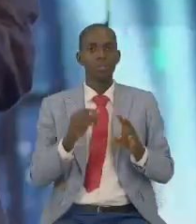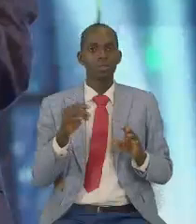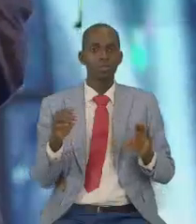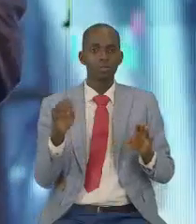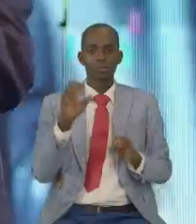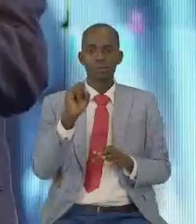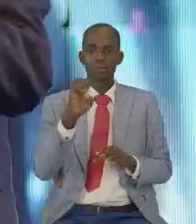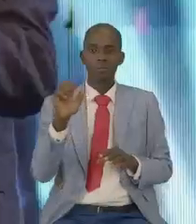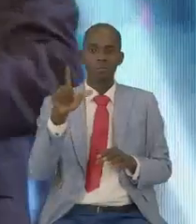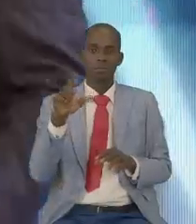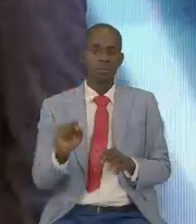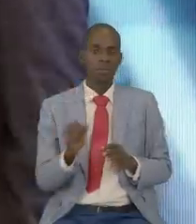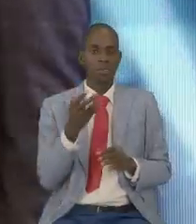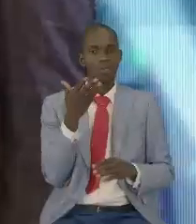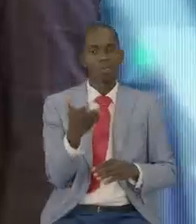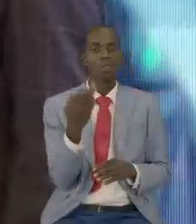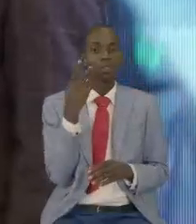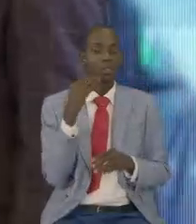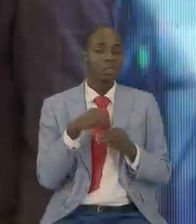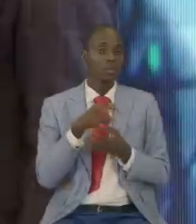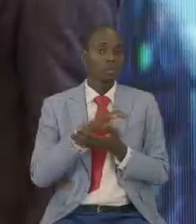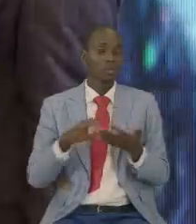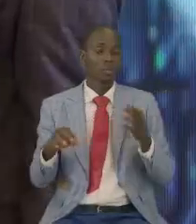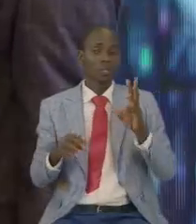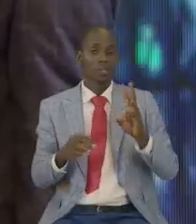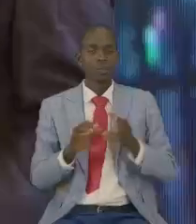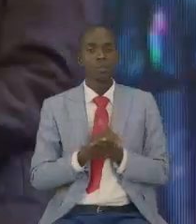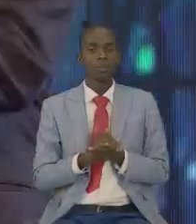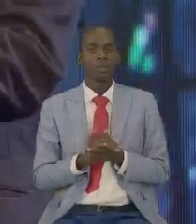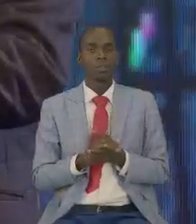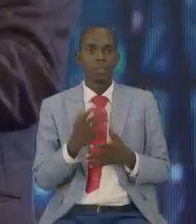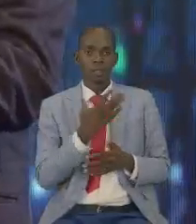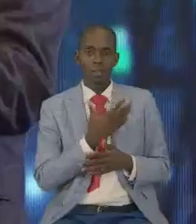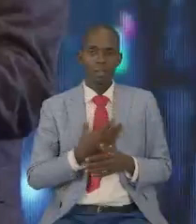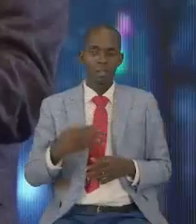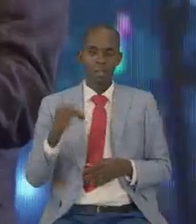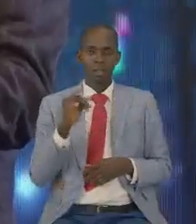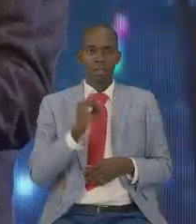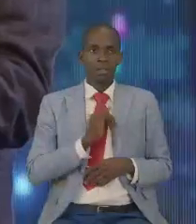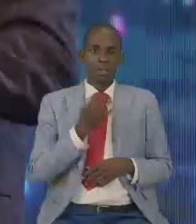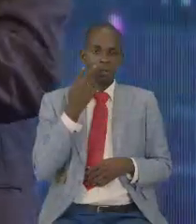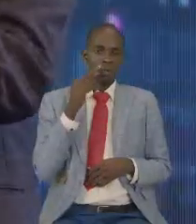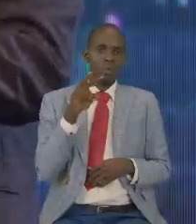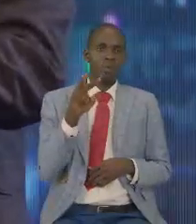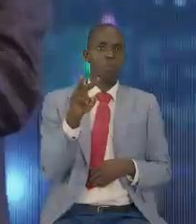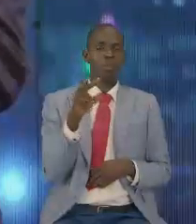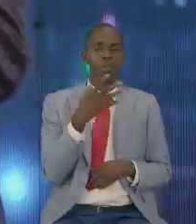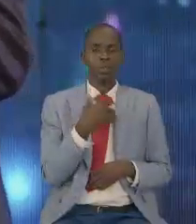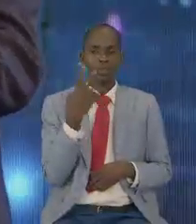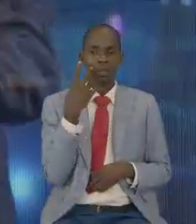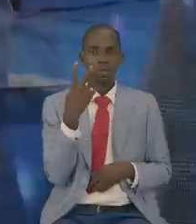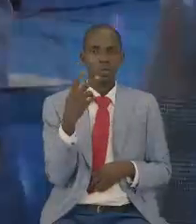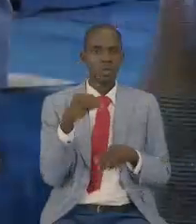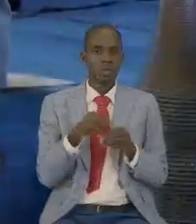it says, and I beheld, and lo, in the midst of the throne and of the